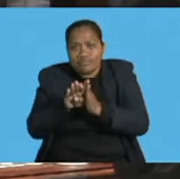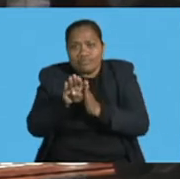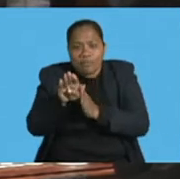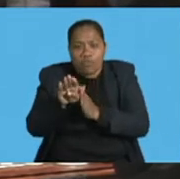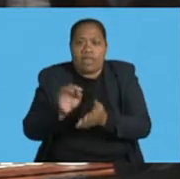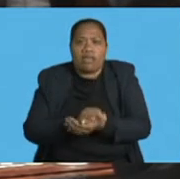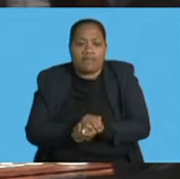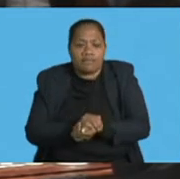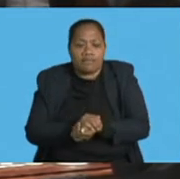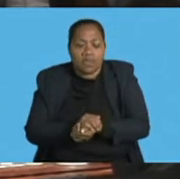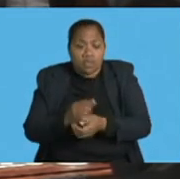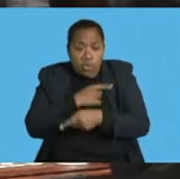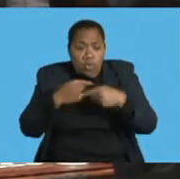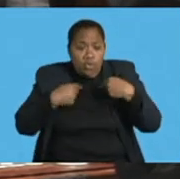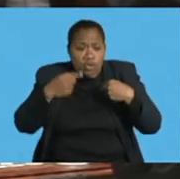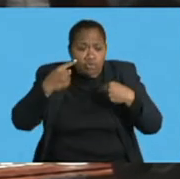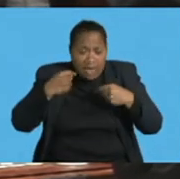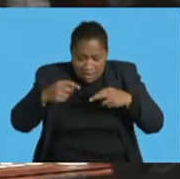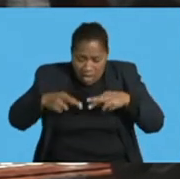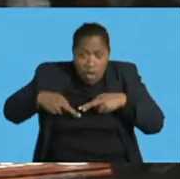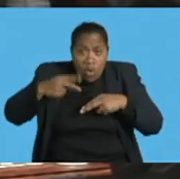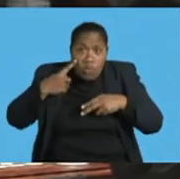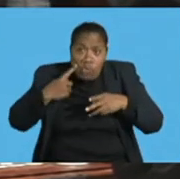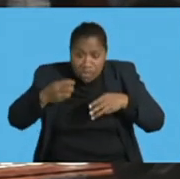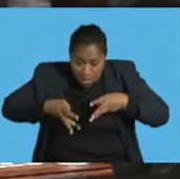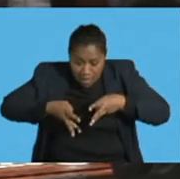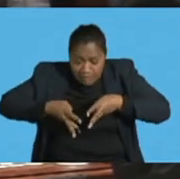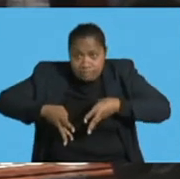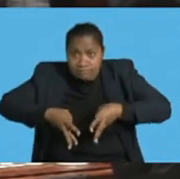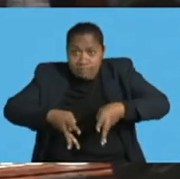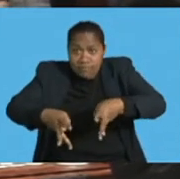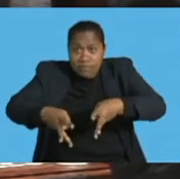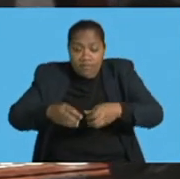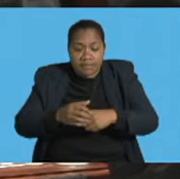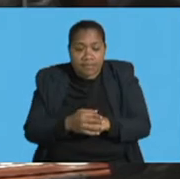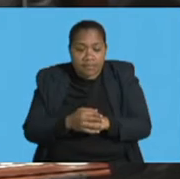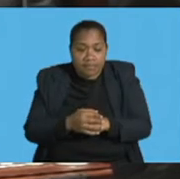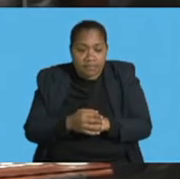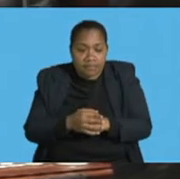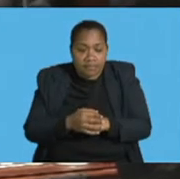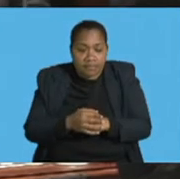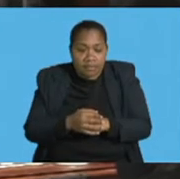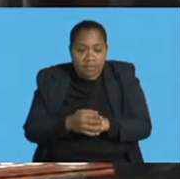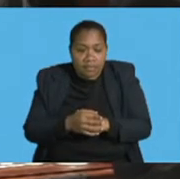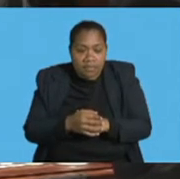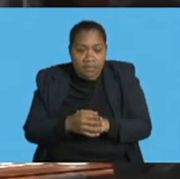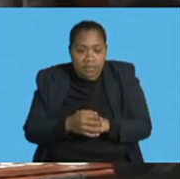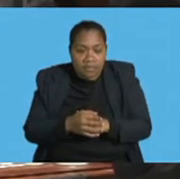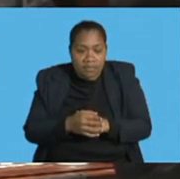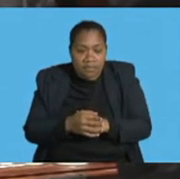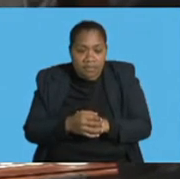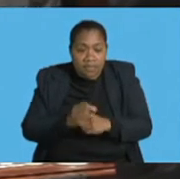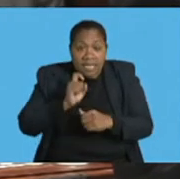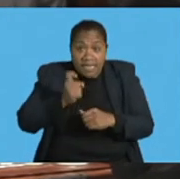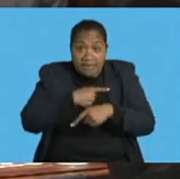waterway, which will diverse its course or will change its original course or pathway, then we have to undertake an